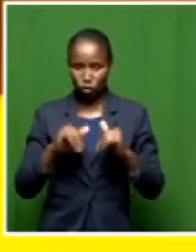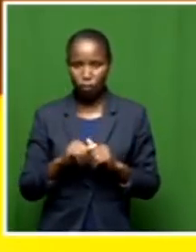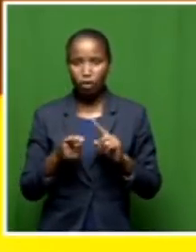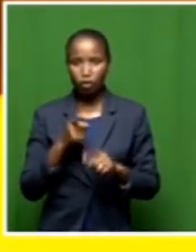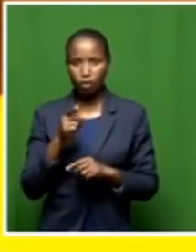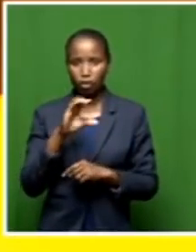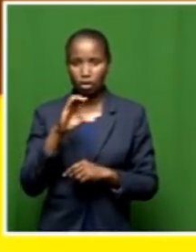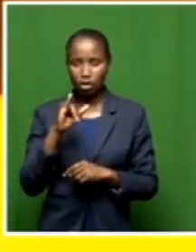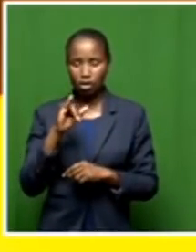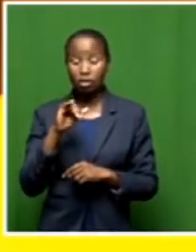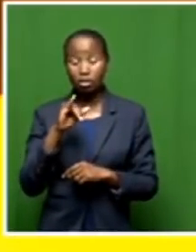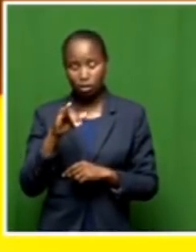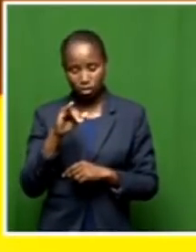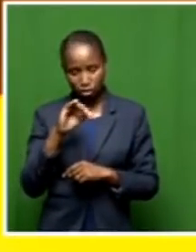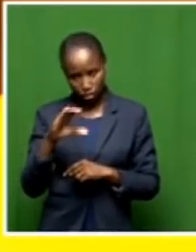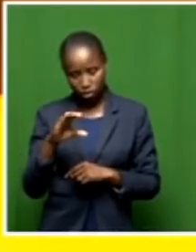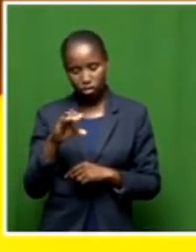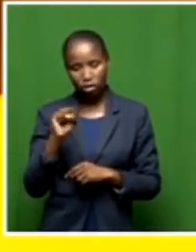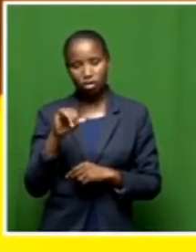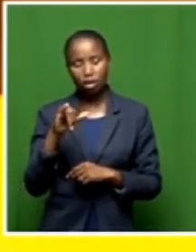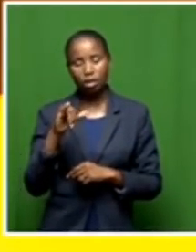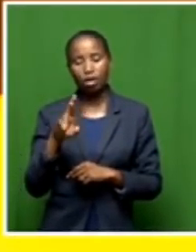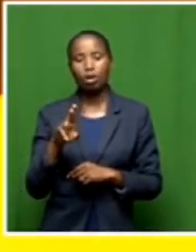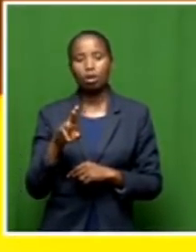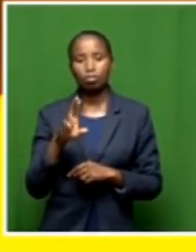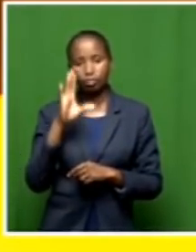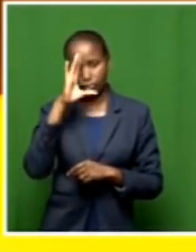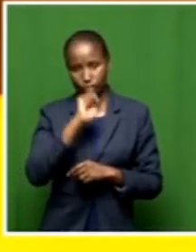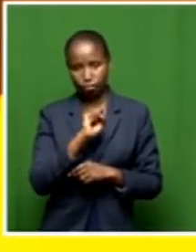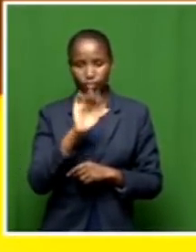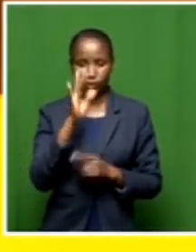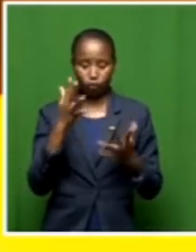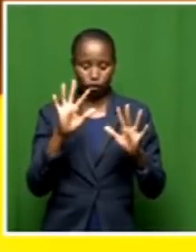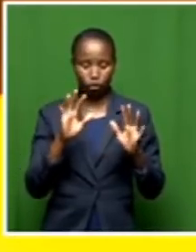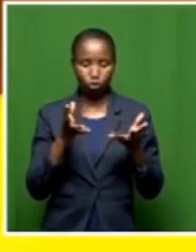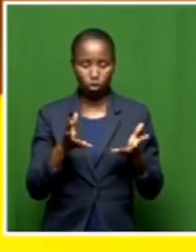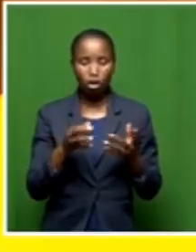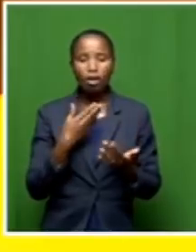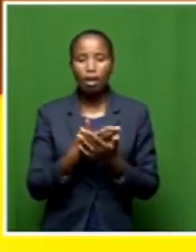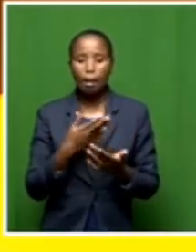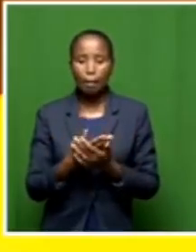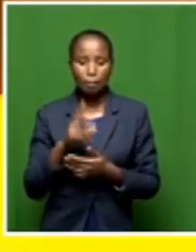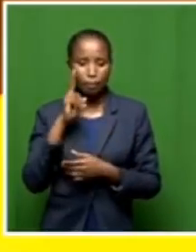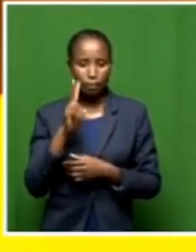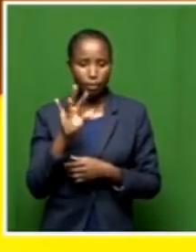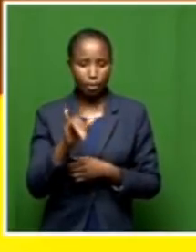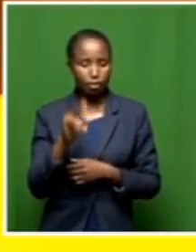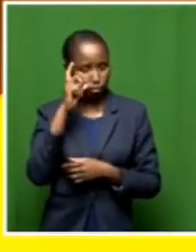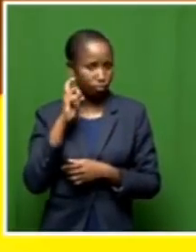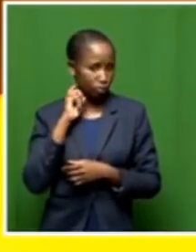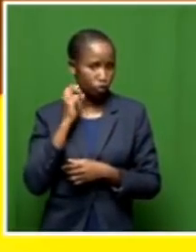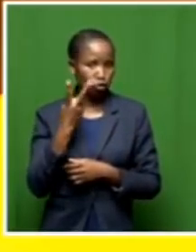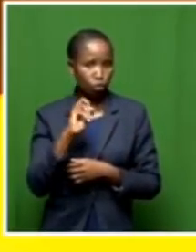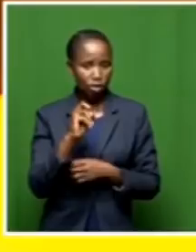projection. And so let's take a look there. So just bear in mind, 20.8% complete. CSIR needs